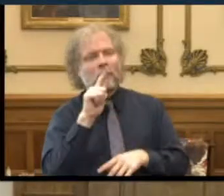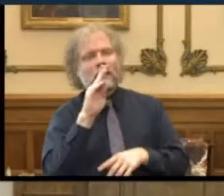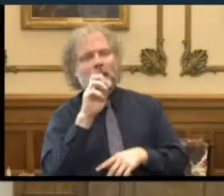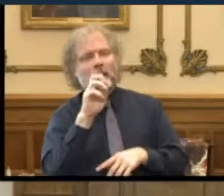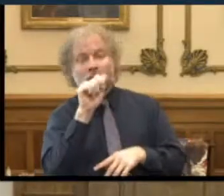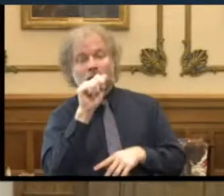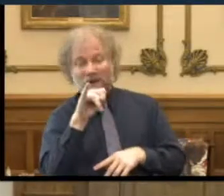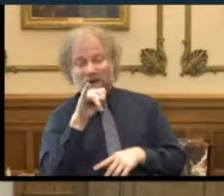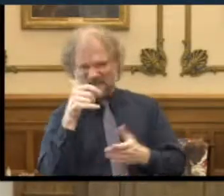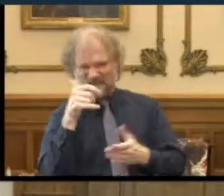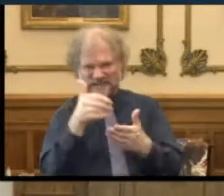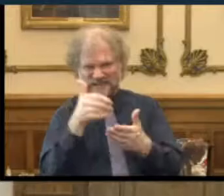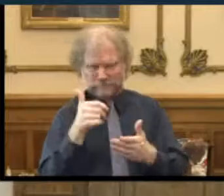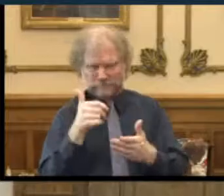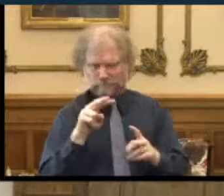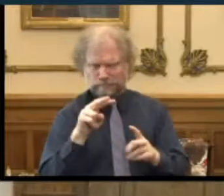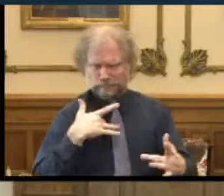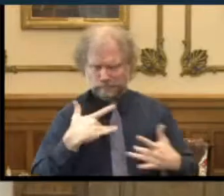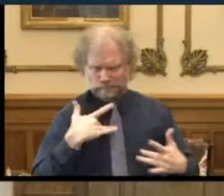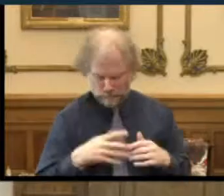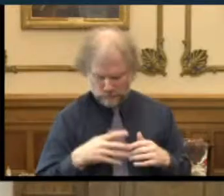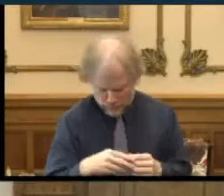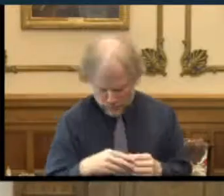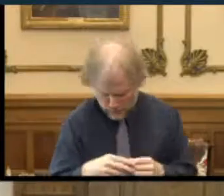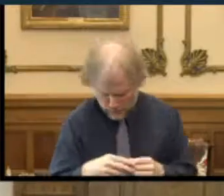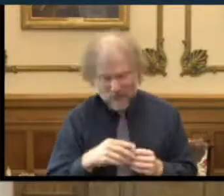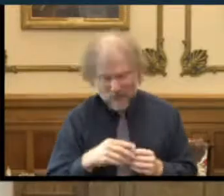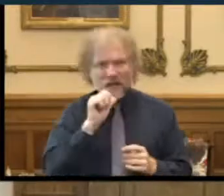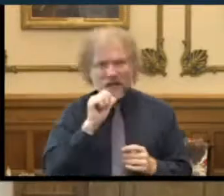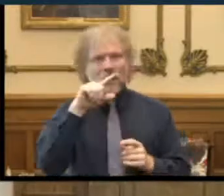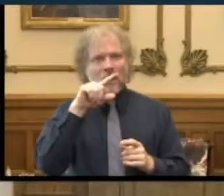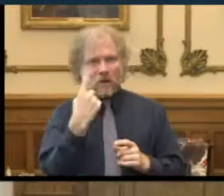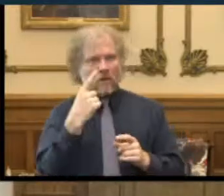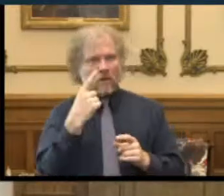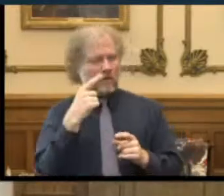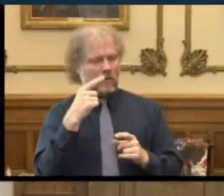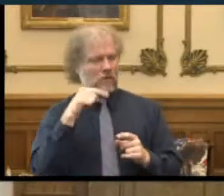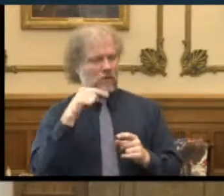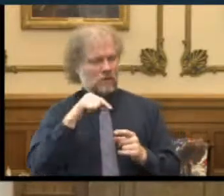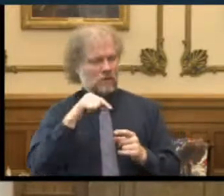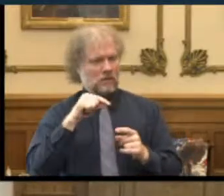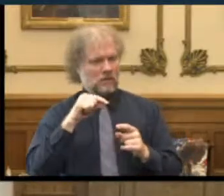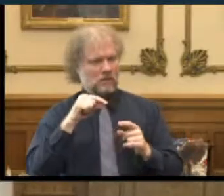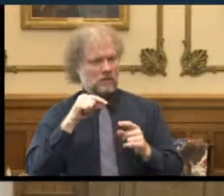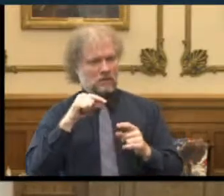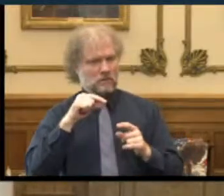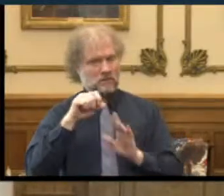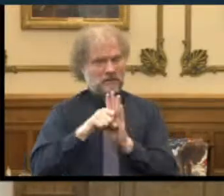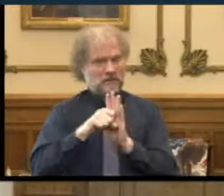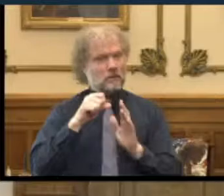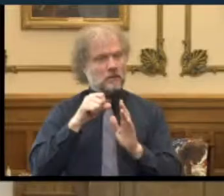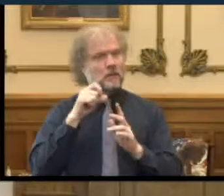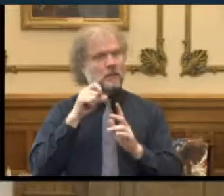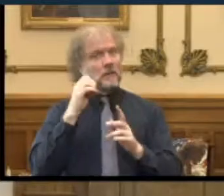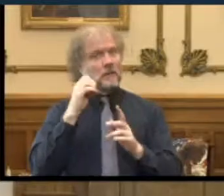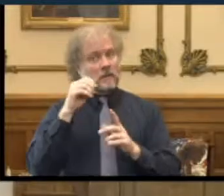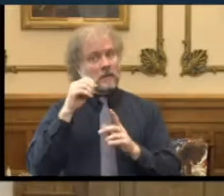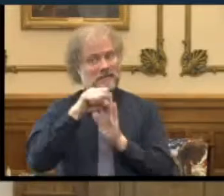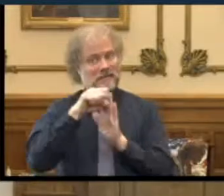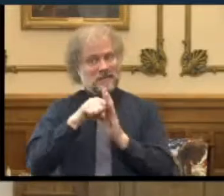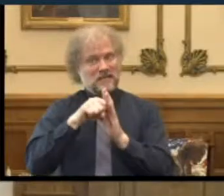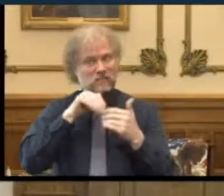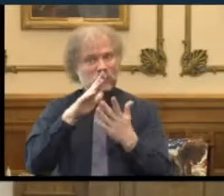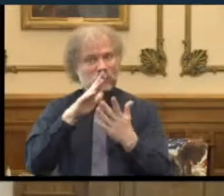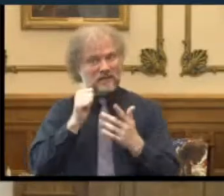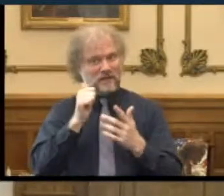up, and that's a concern. Beyond just stating in this forum that that's a concern, is the state doing anything proactively to try